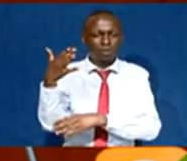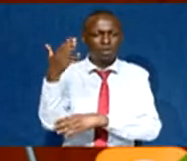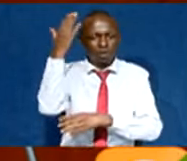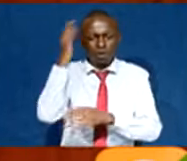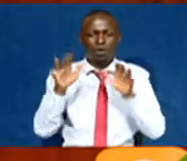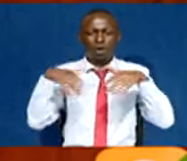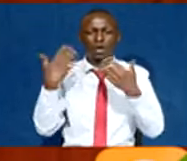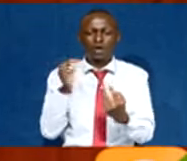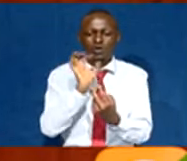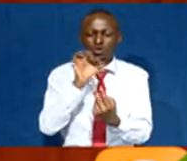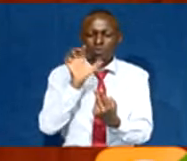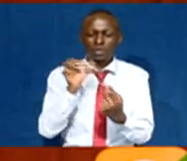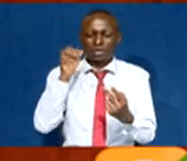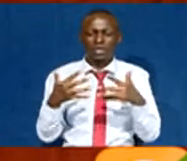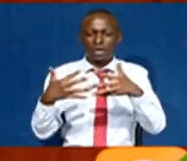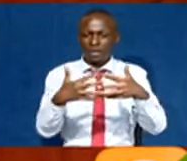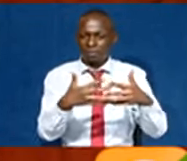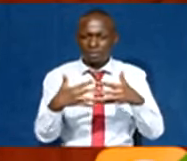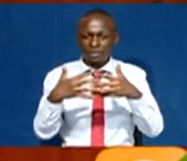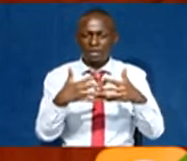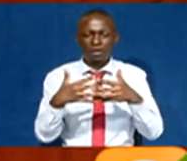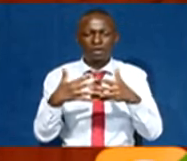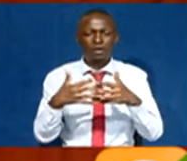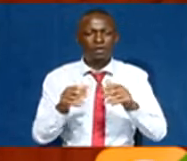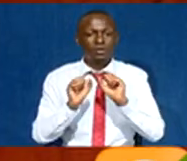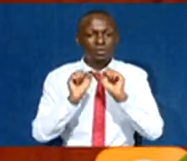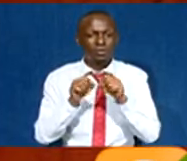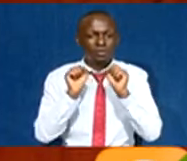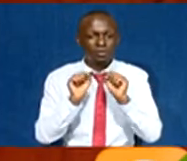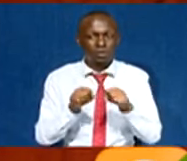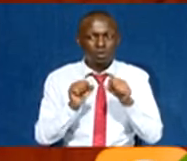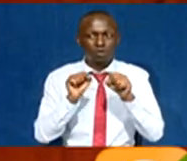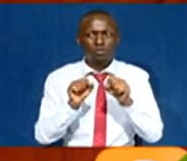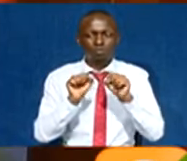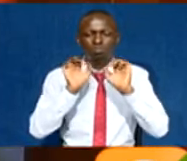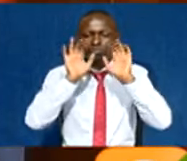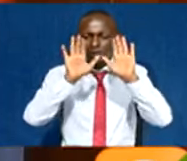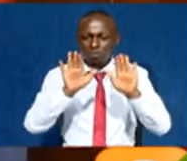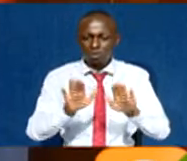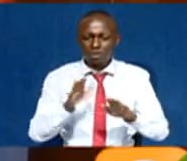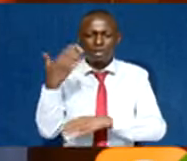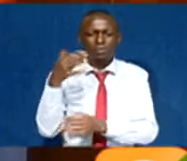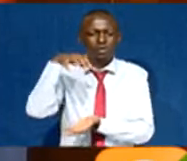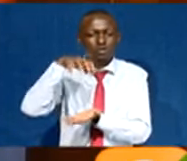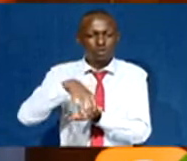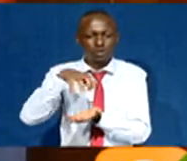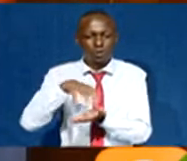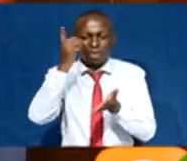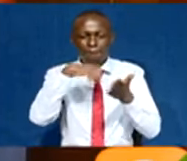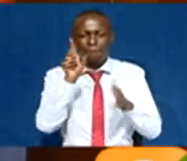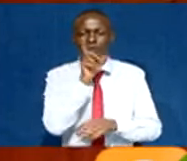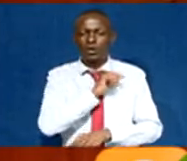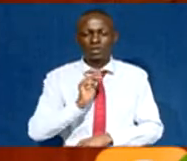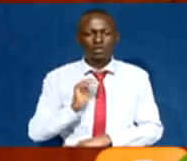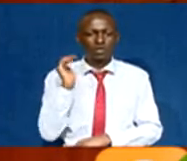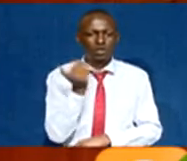nominees for Washington, D.C. and Los Angeles in the United States of America, two critical diplomatic stations, were also approved by the